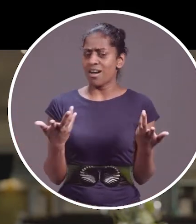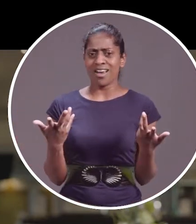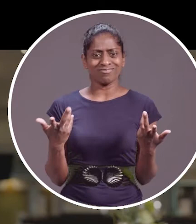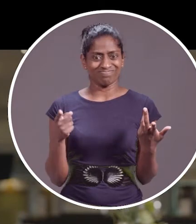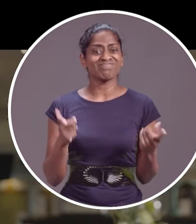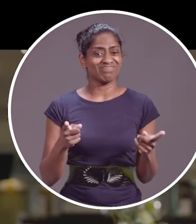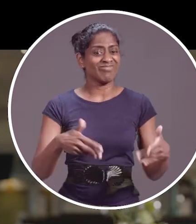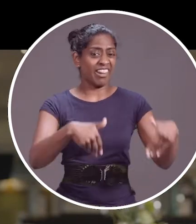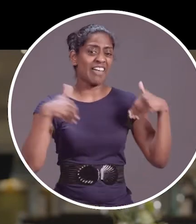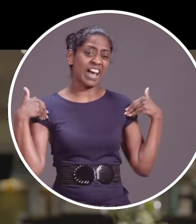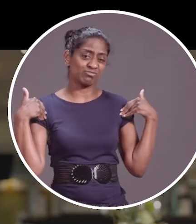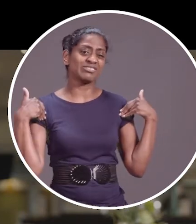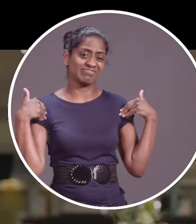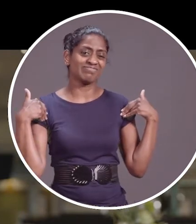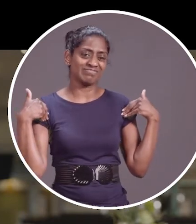are